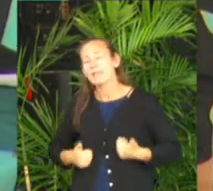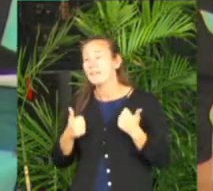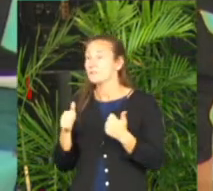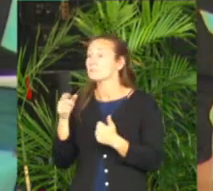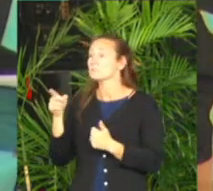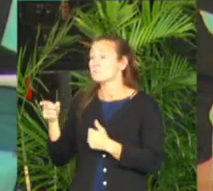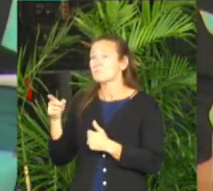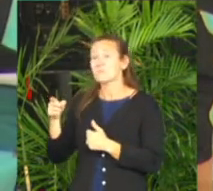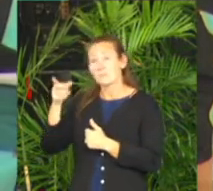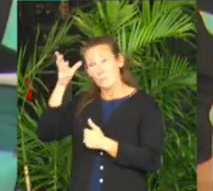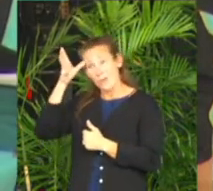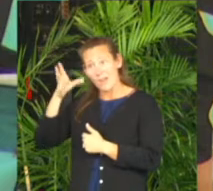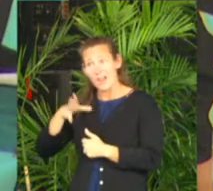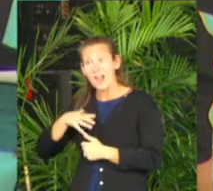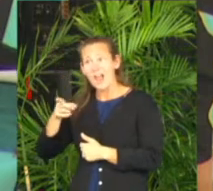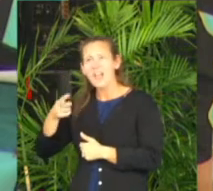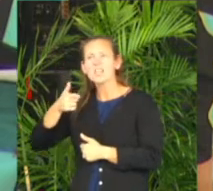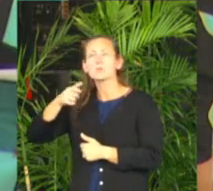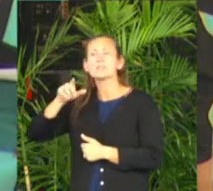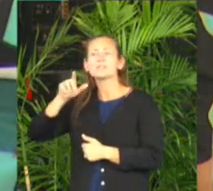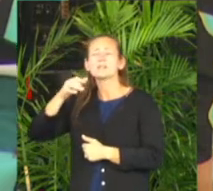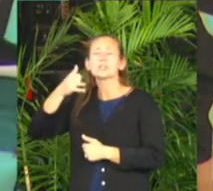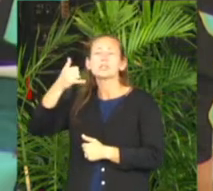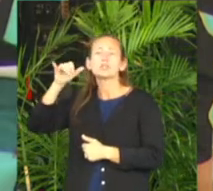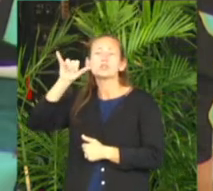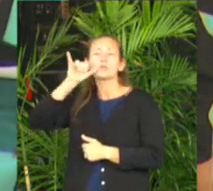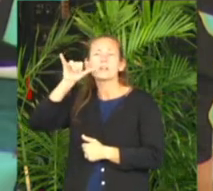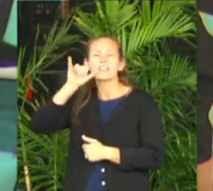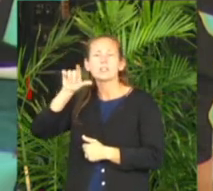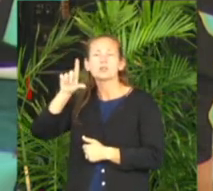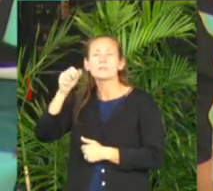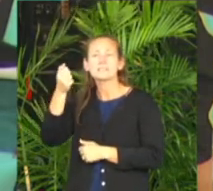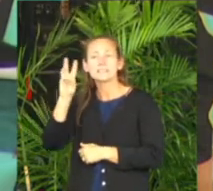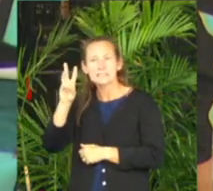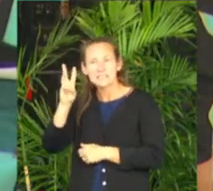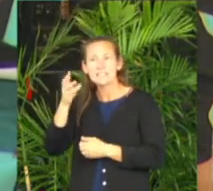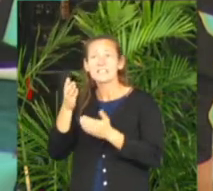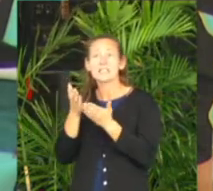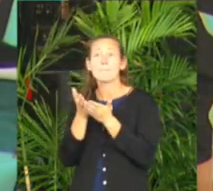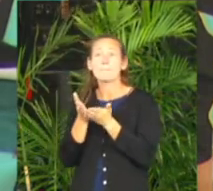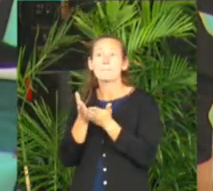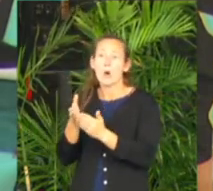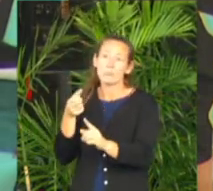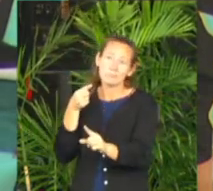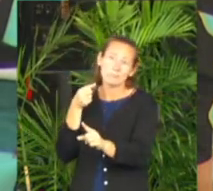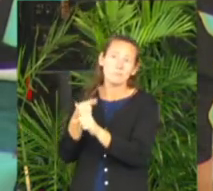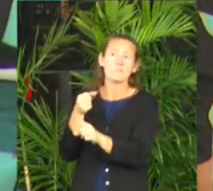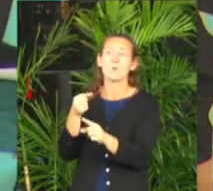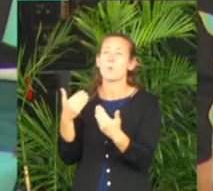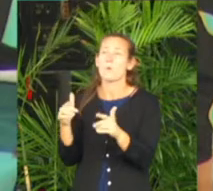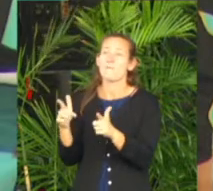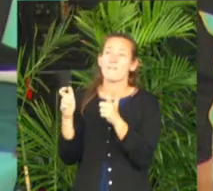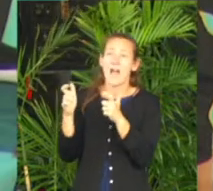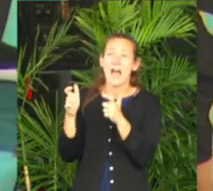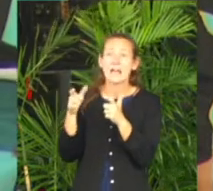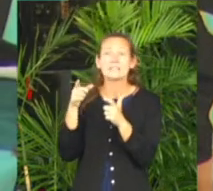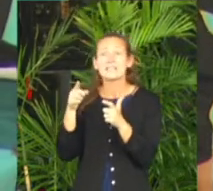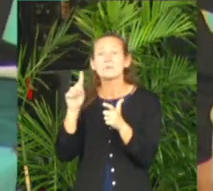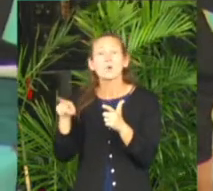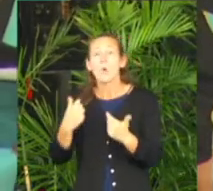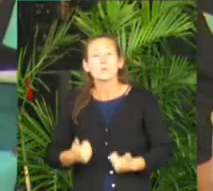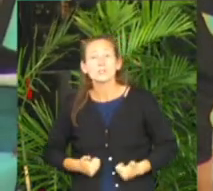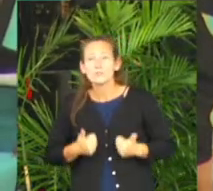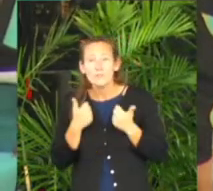he was hit by a speedboat going 60 miles an hour, critically injured and only saved by the fact that his snorkeling partner was a